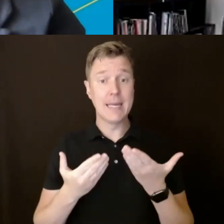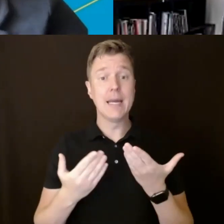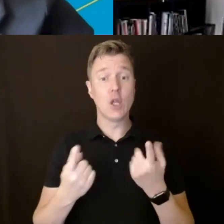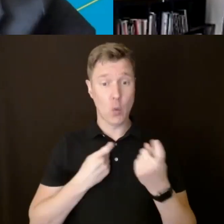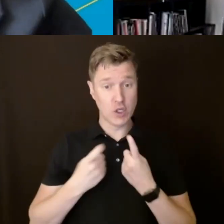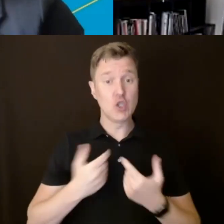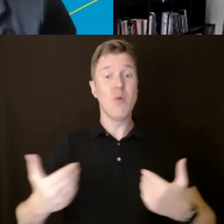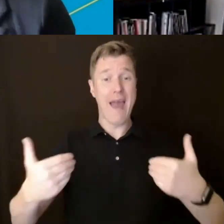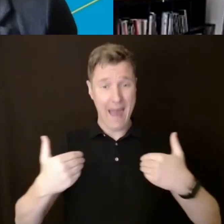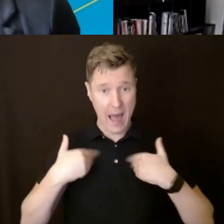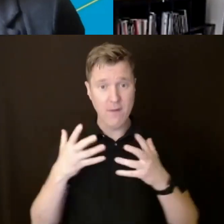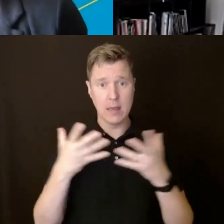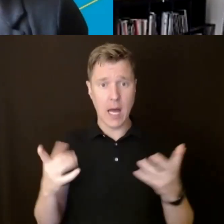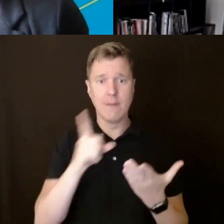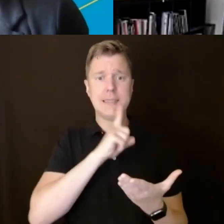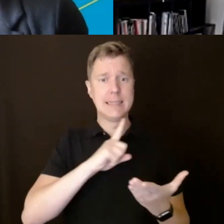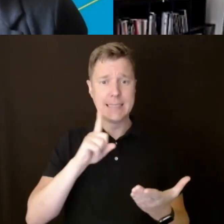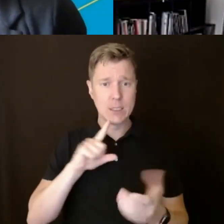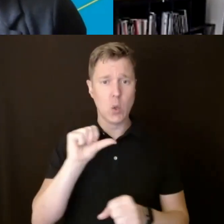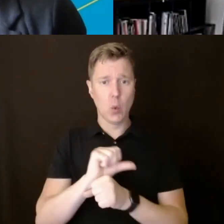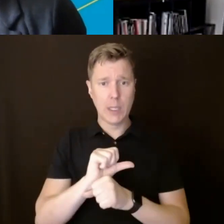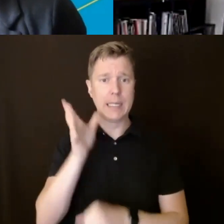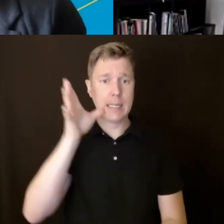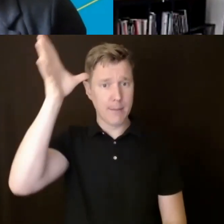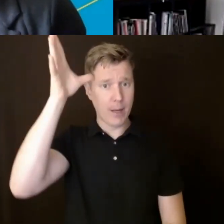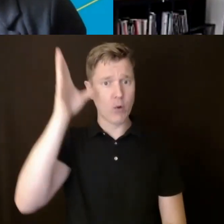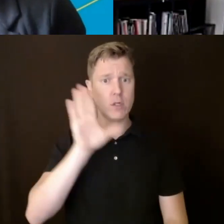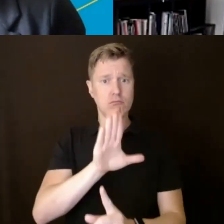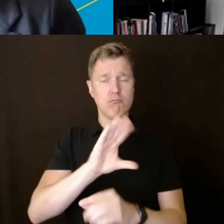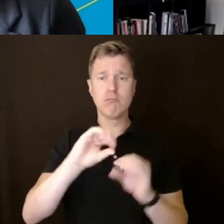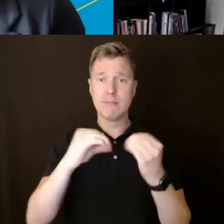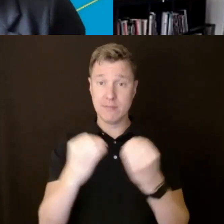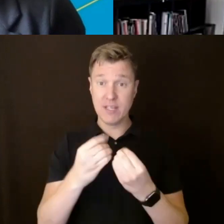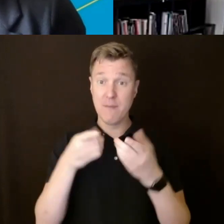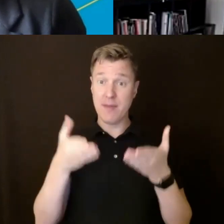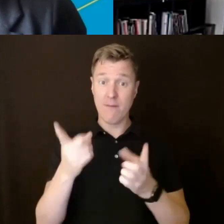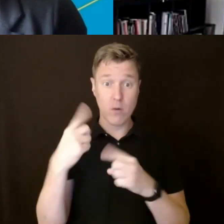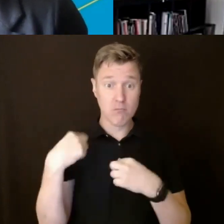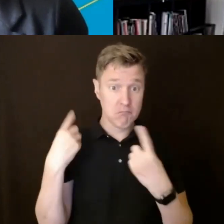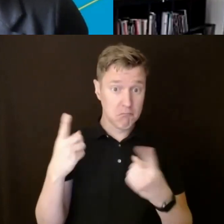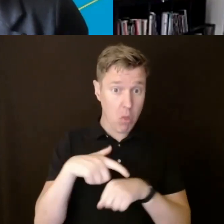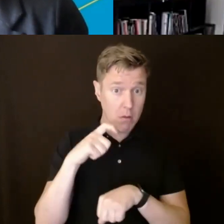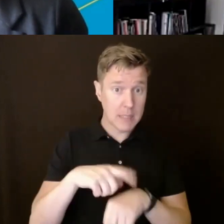lot of single working parents at your organization, you know, and have they been there for a long time?